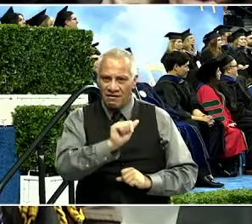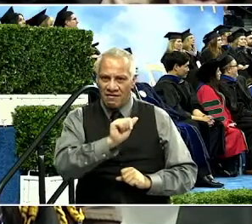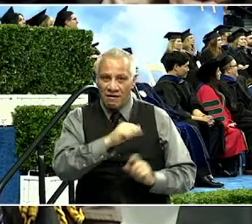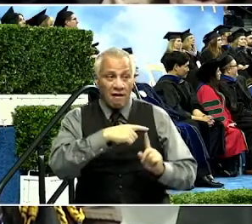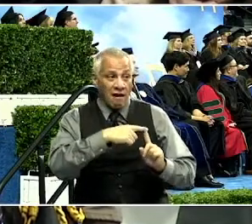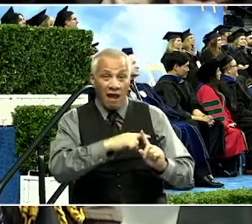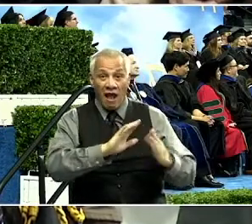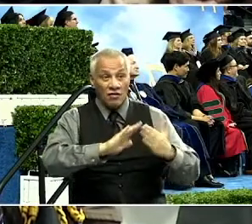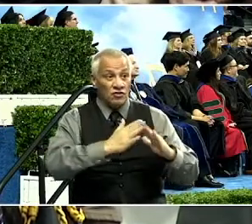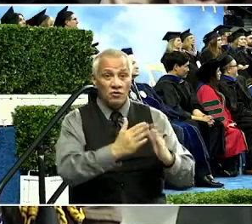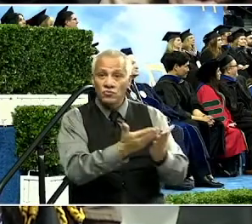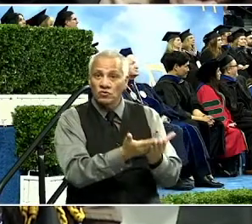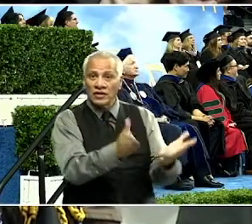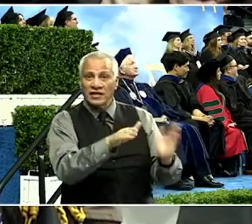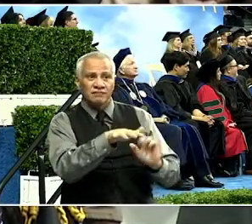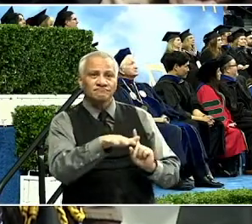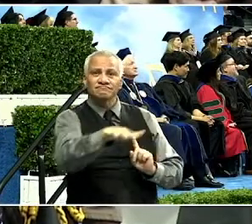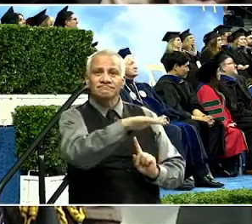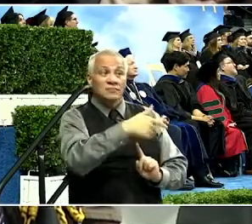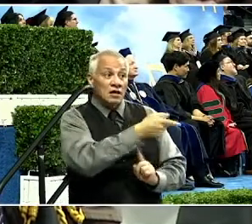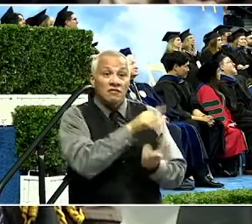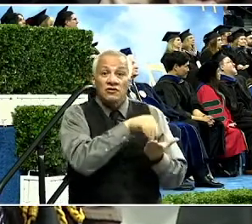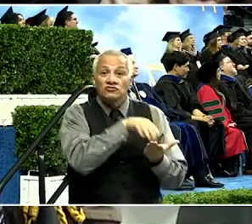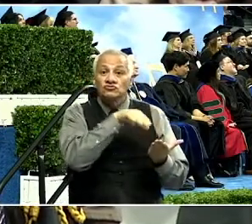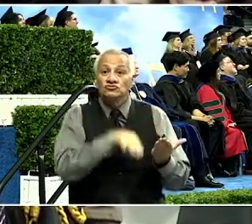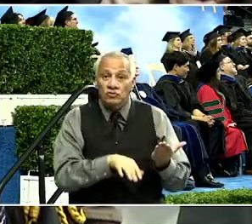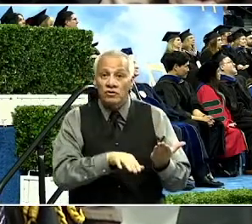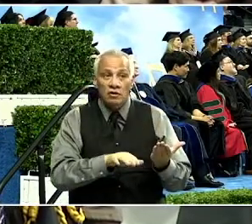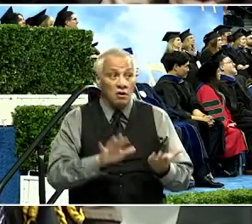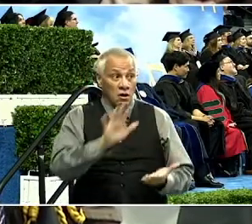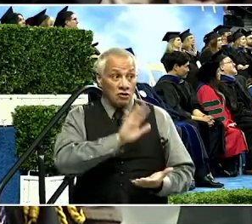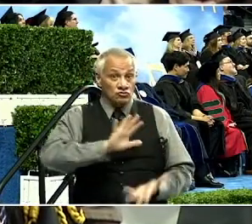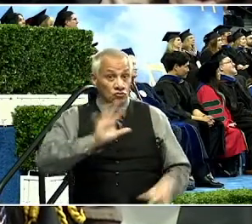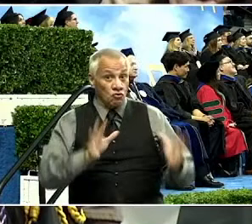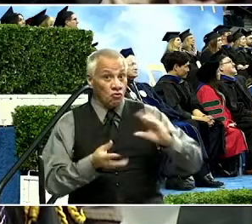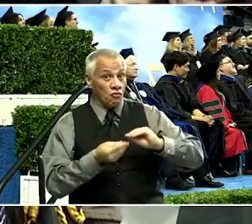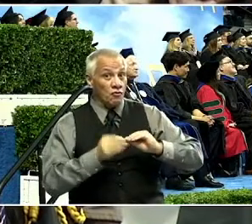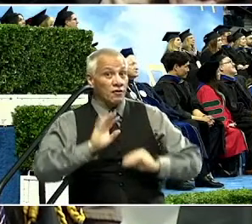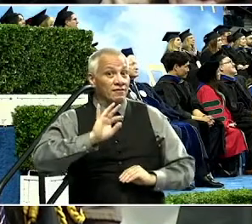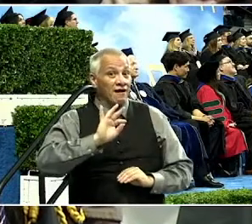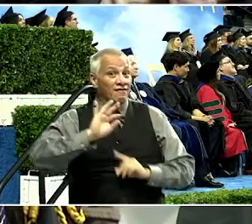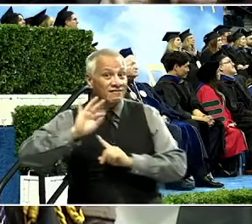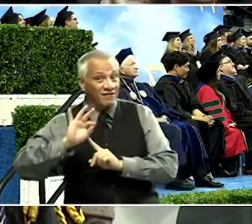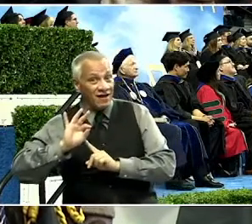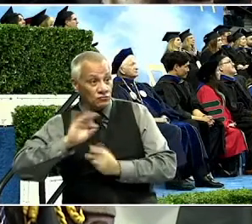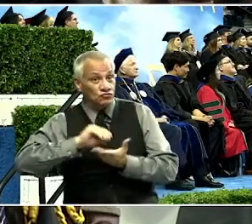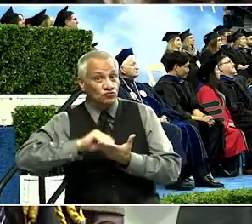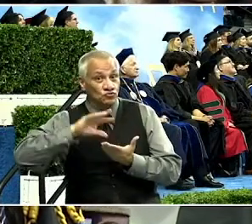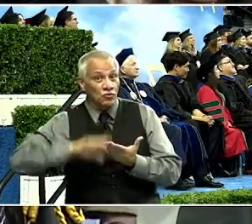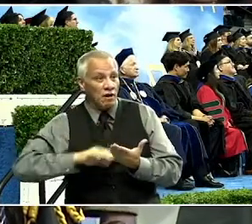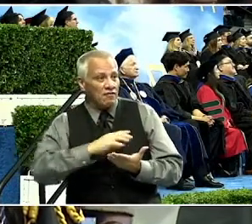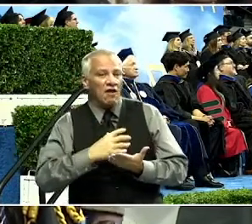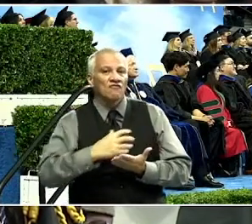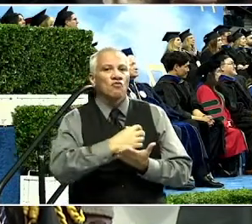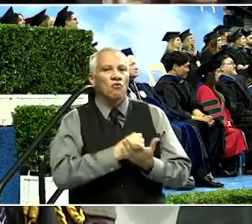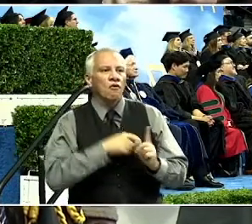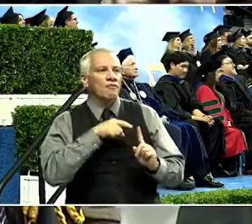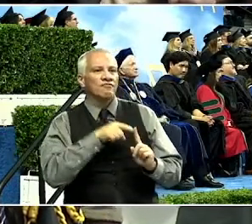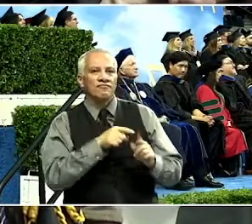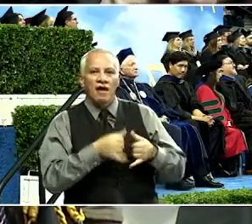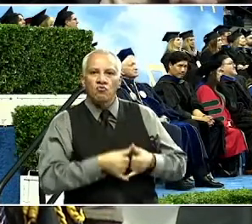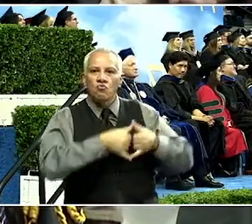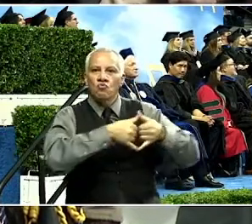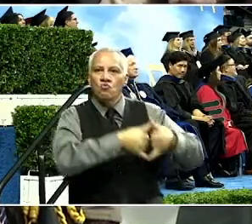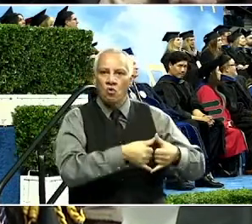the broader community. These students, 99 of them this year, have earned this distinction